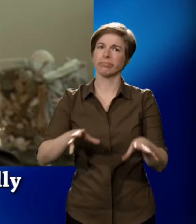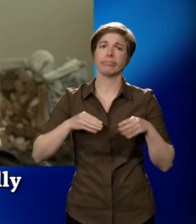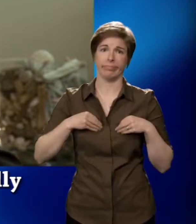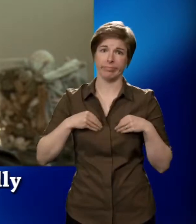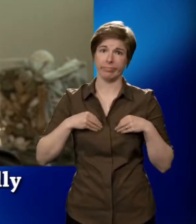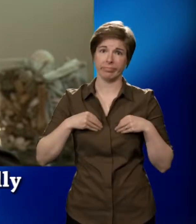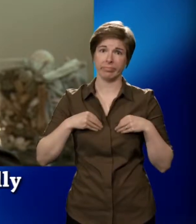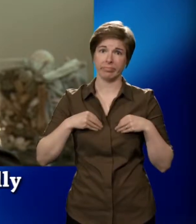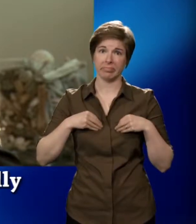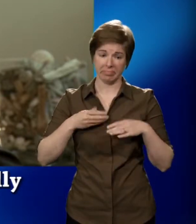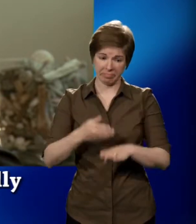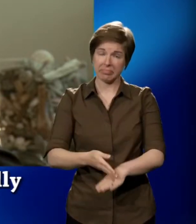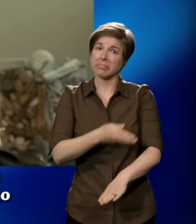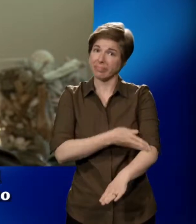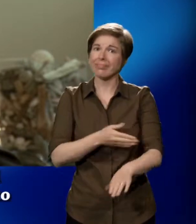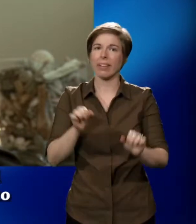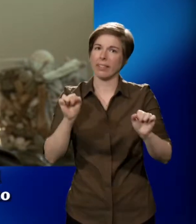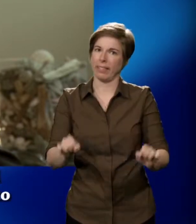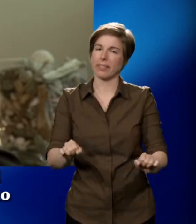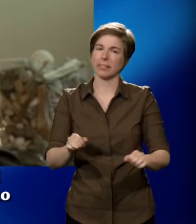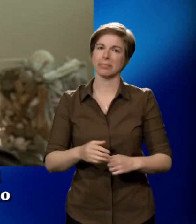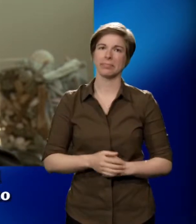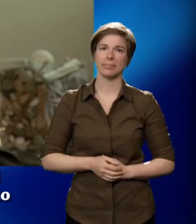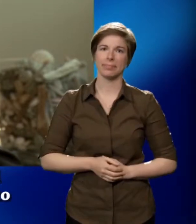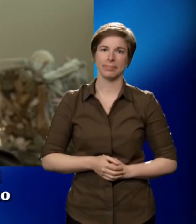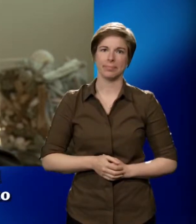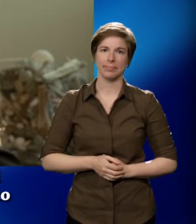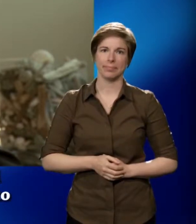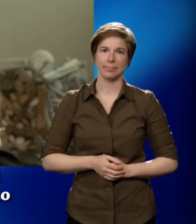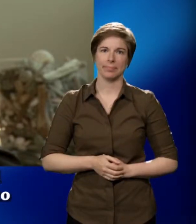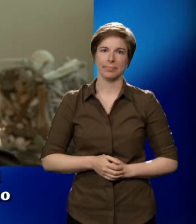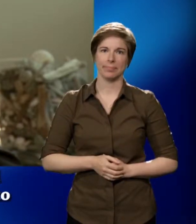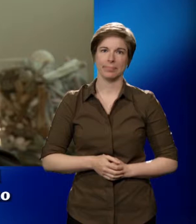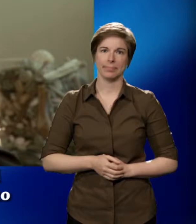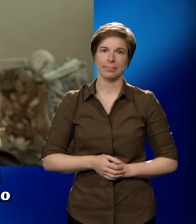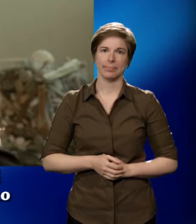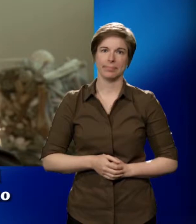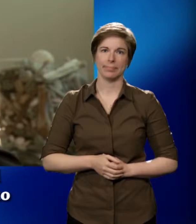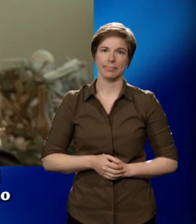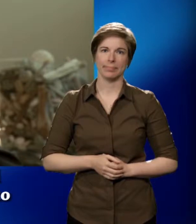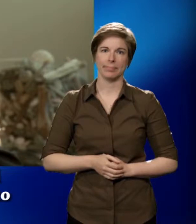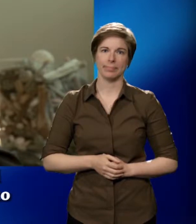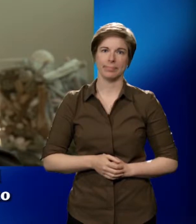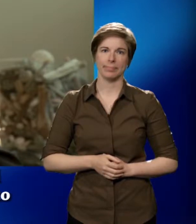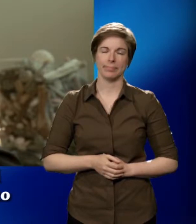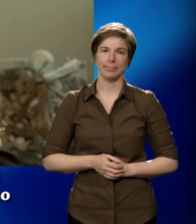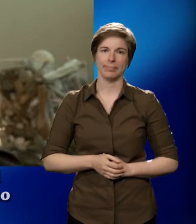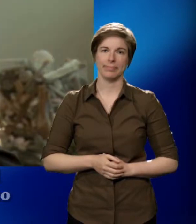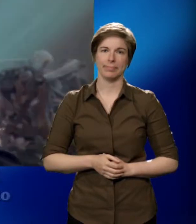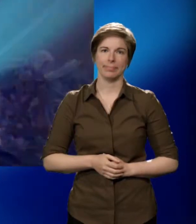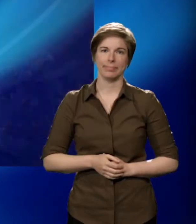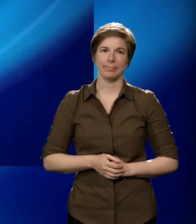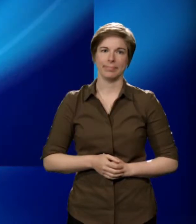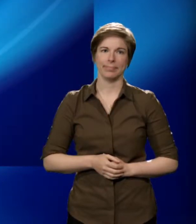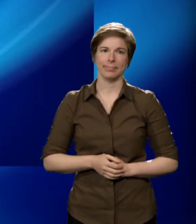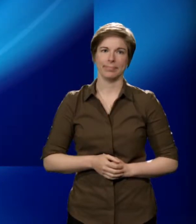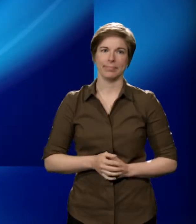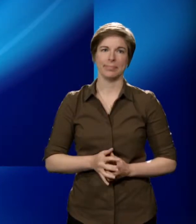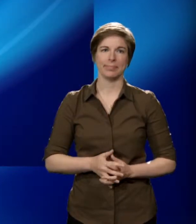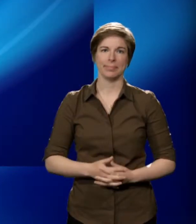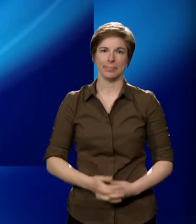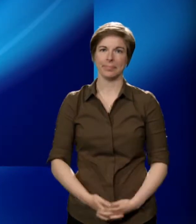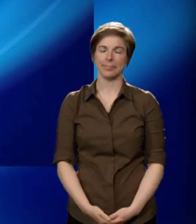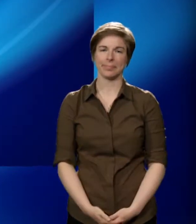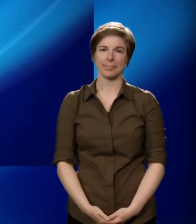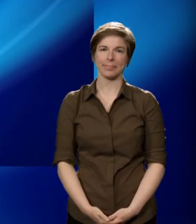actually challenge the organization to continue to be a best practice and improve all that we do when it comes to safety.